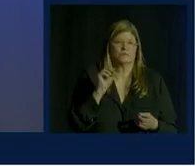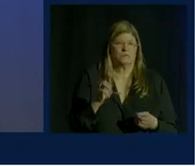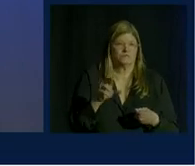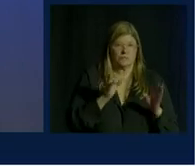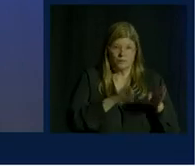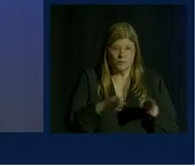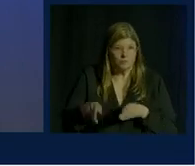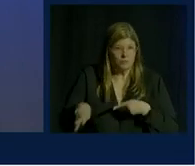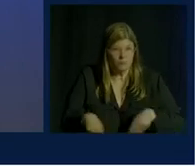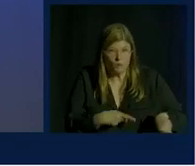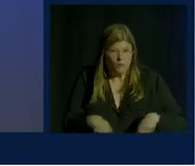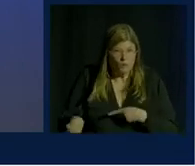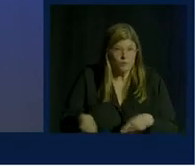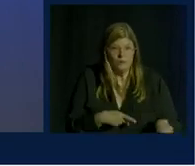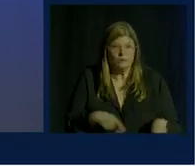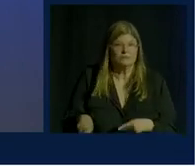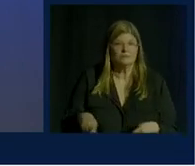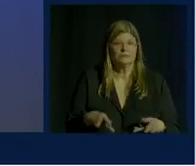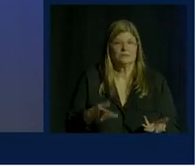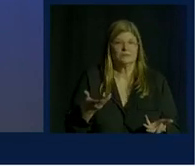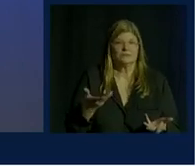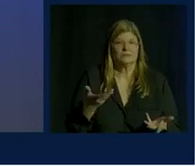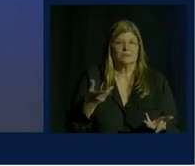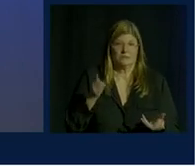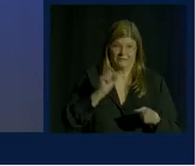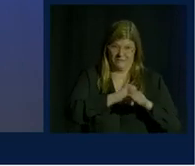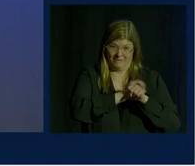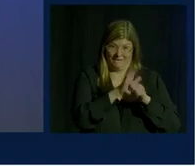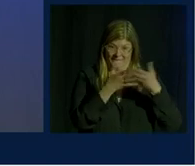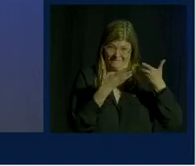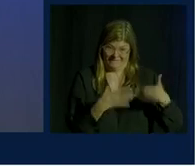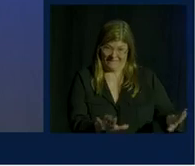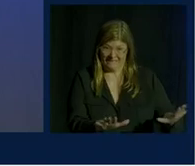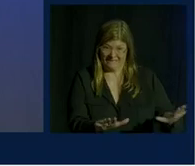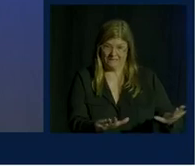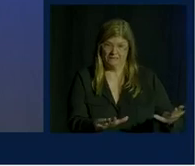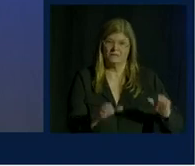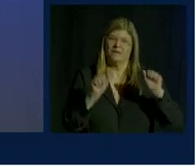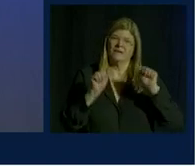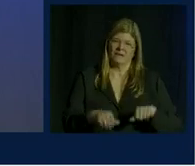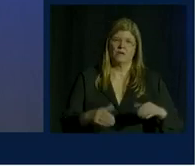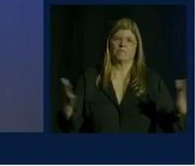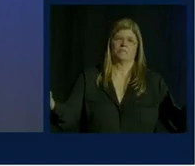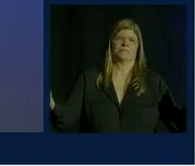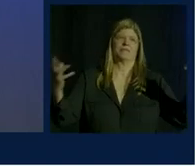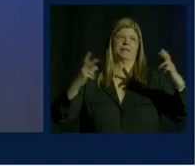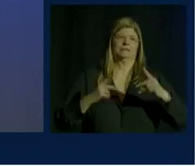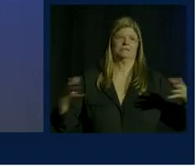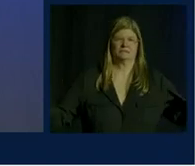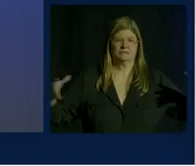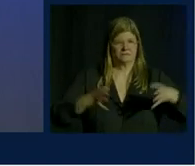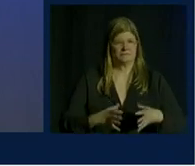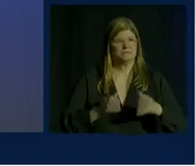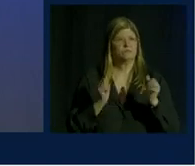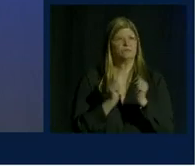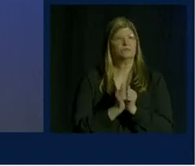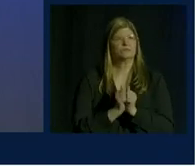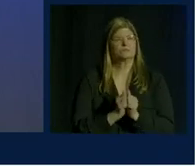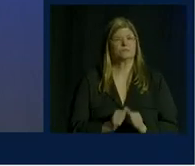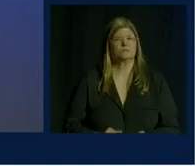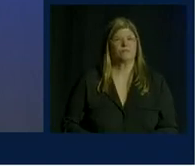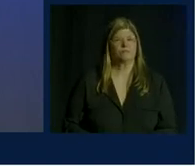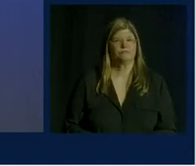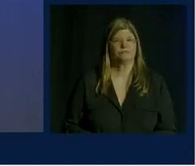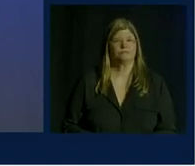all enjoy getting back together. Right. It's really giving restaurants the opportunity to reach their customers in as many ways